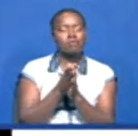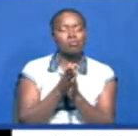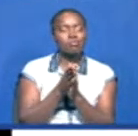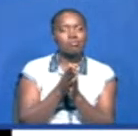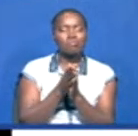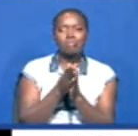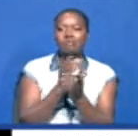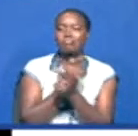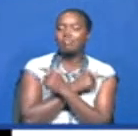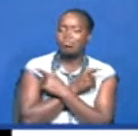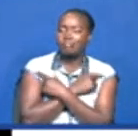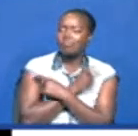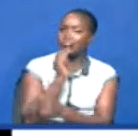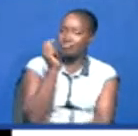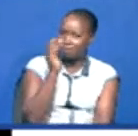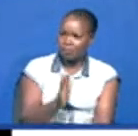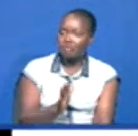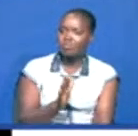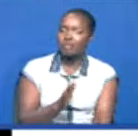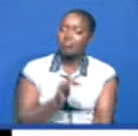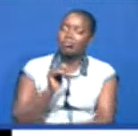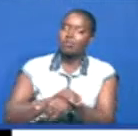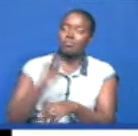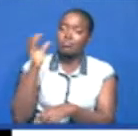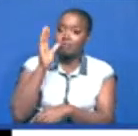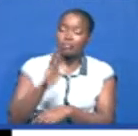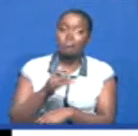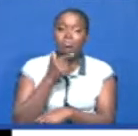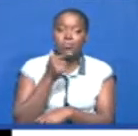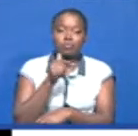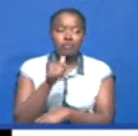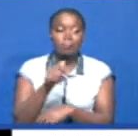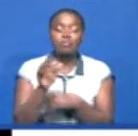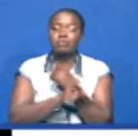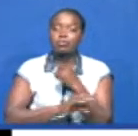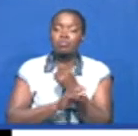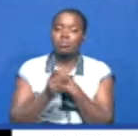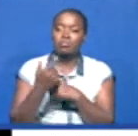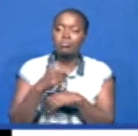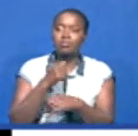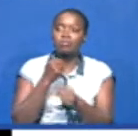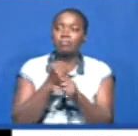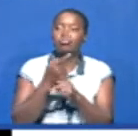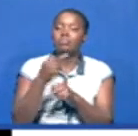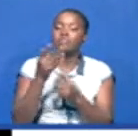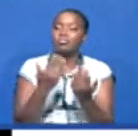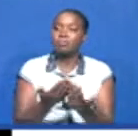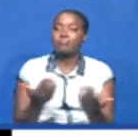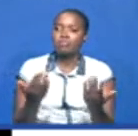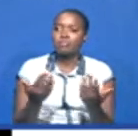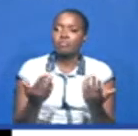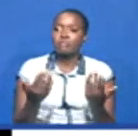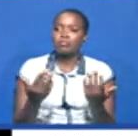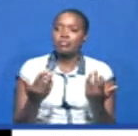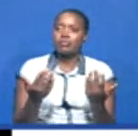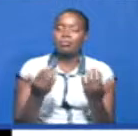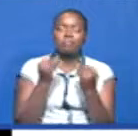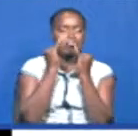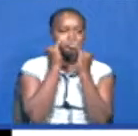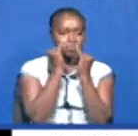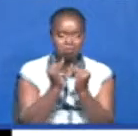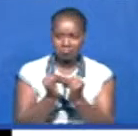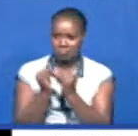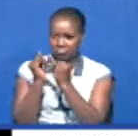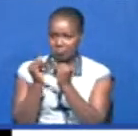patriotic Kenyans. And we say this country is our country. And let us do the right thing individually, before we even